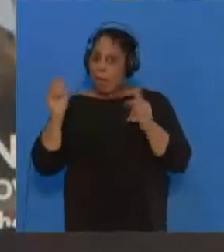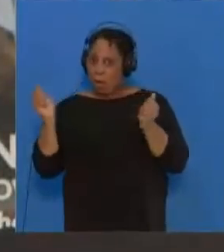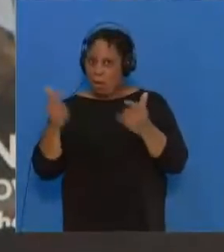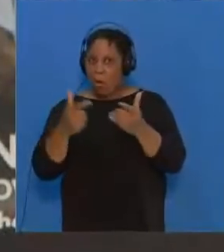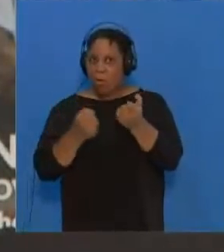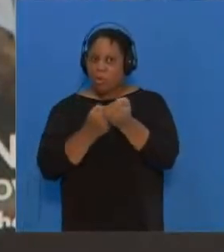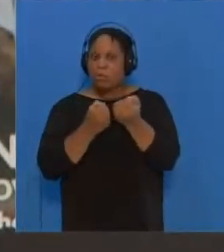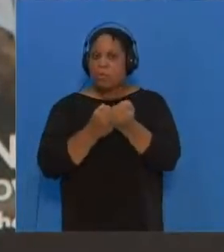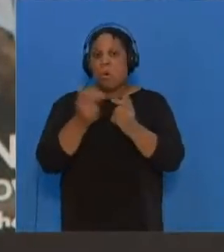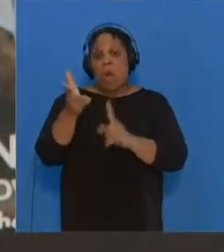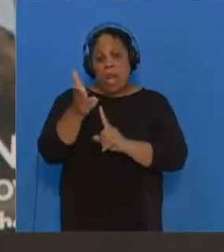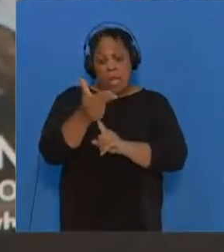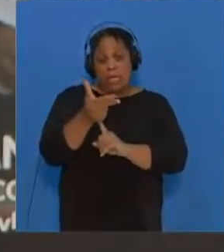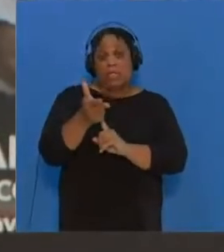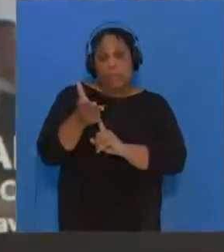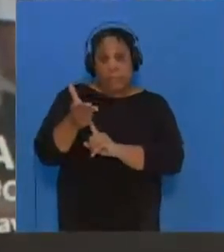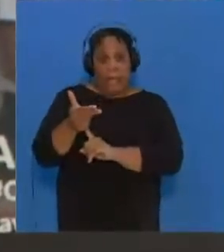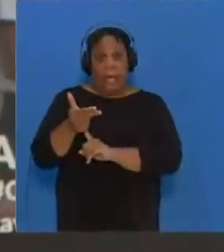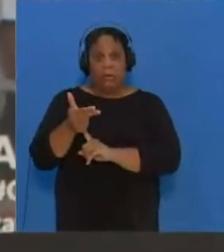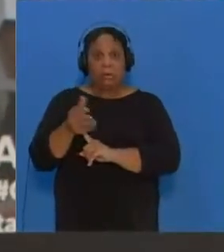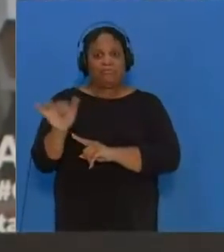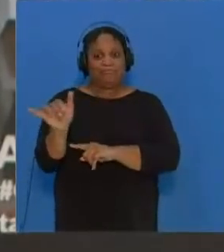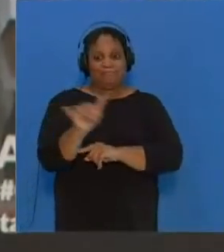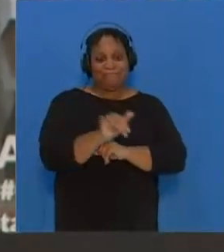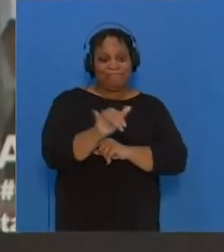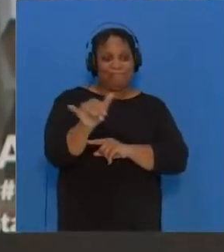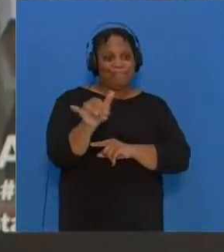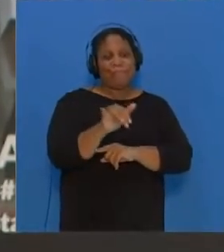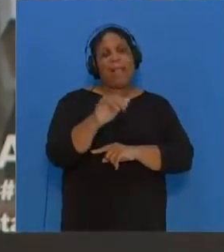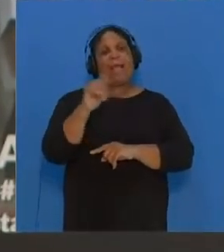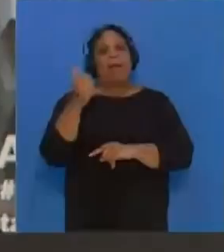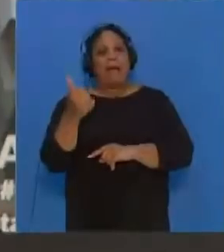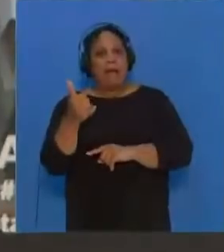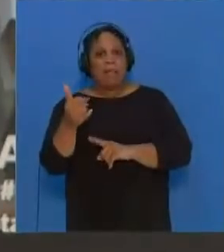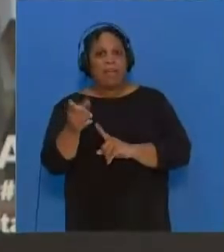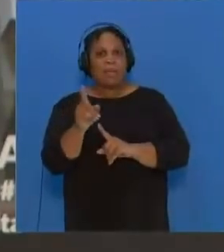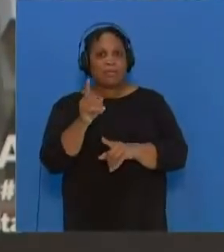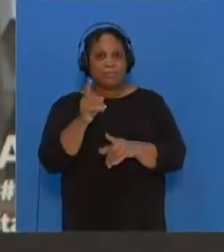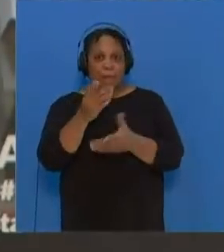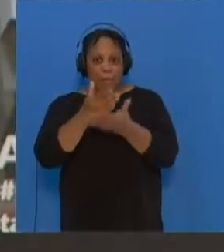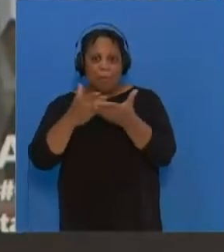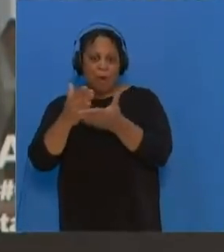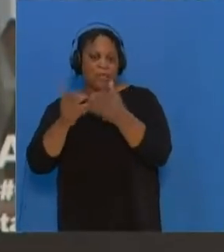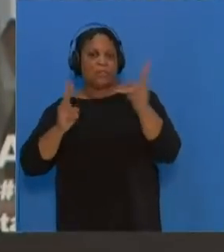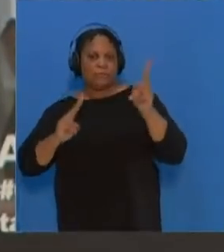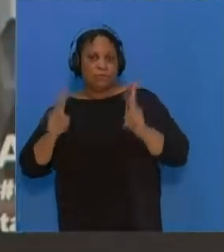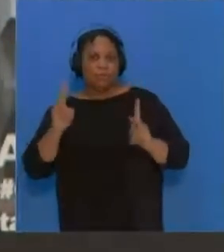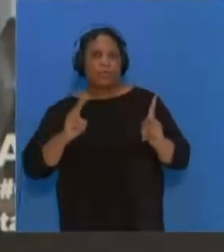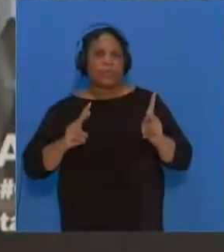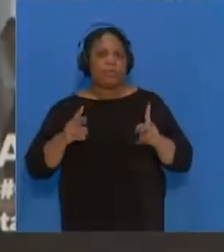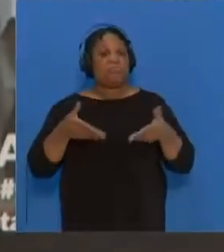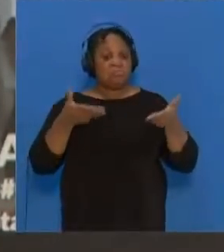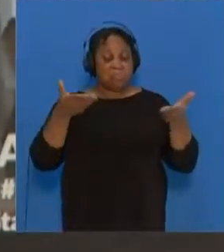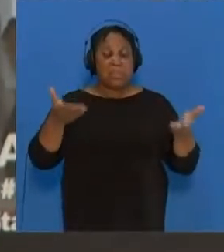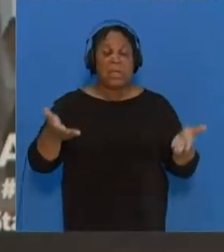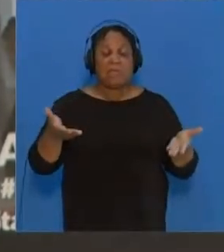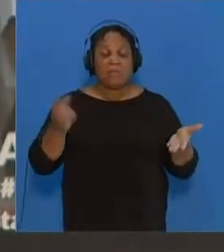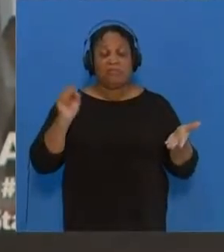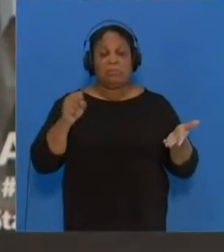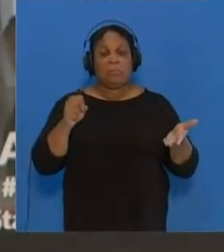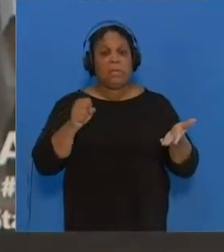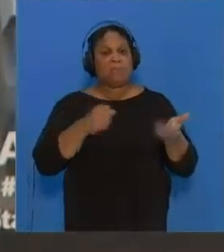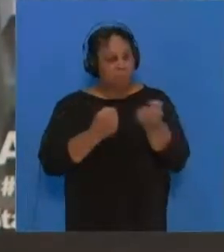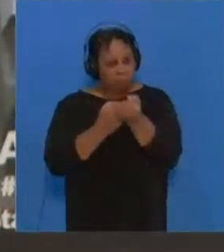that can be given to the hotel industry, just as other sectors of hospitality industry, will be considered and will be given. We want to make sure